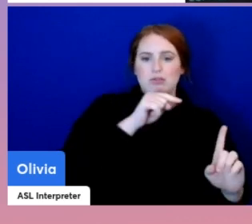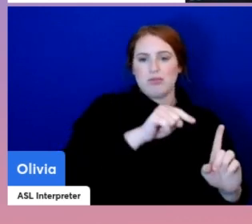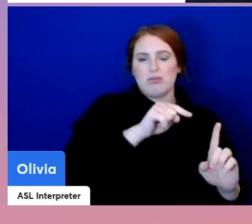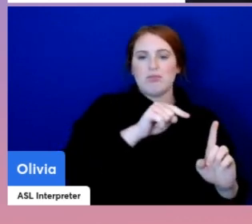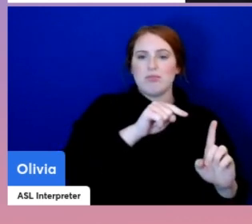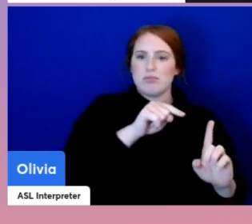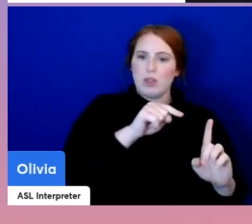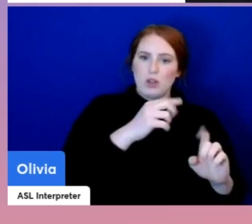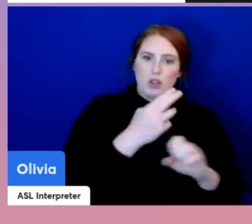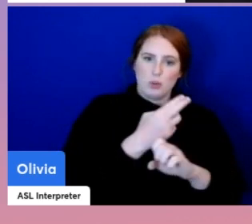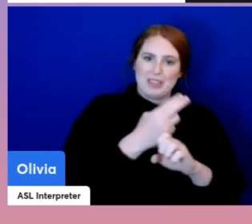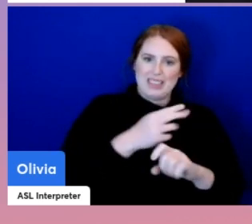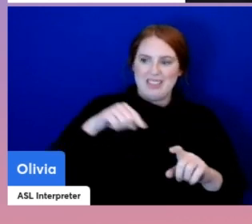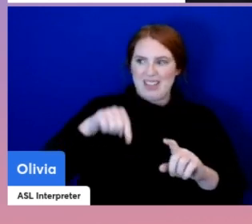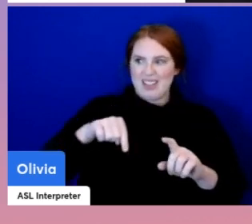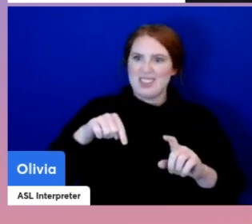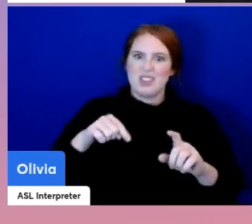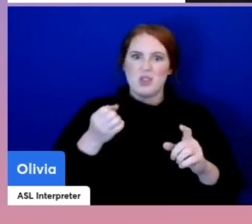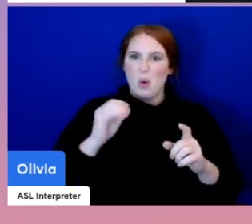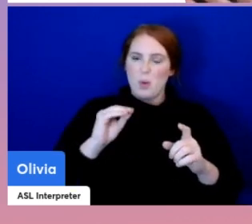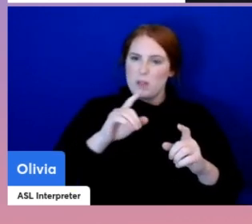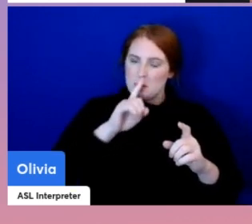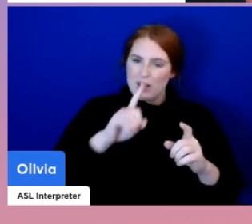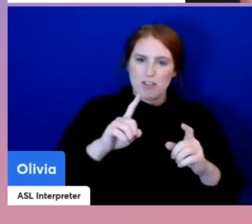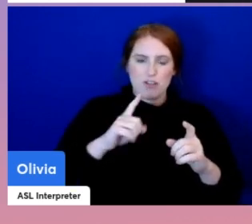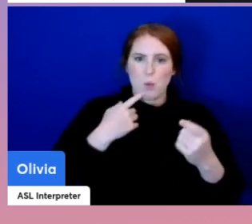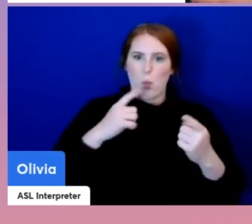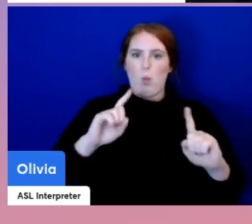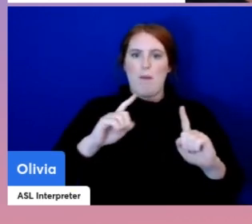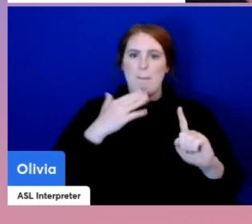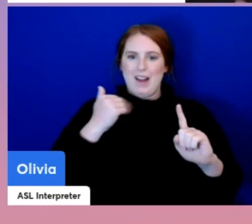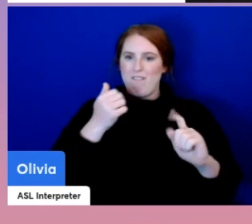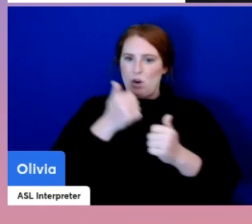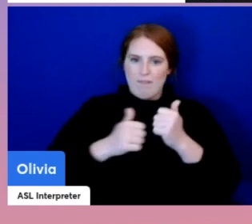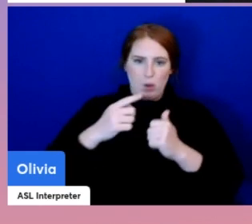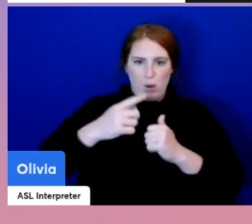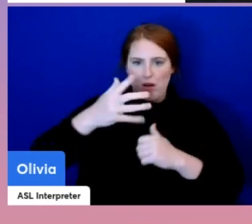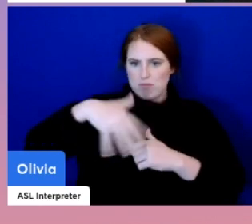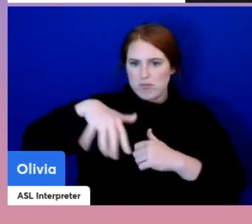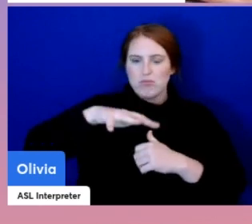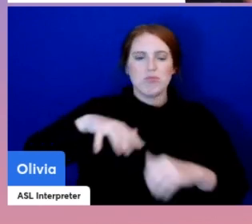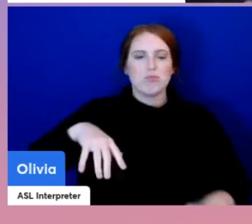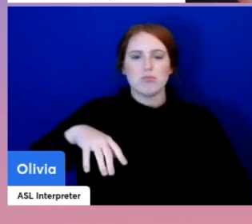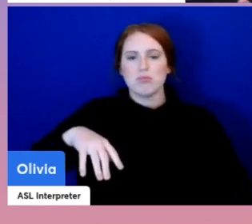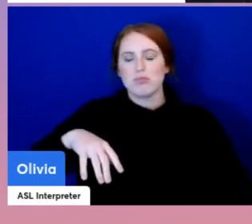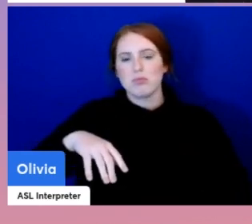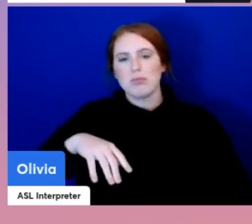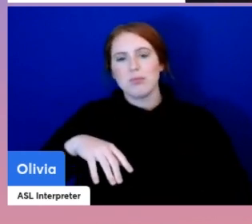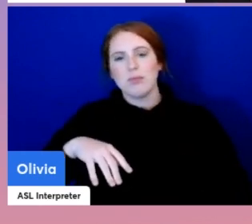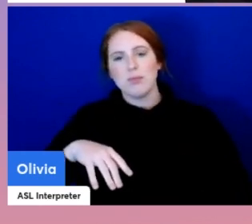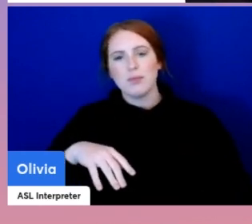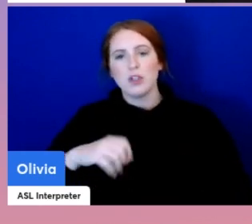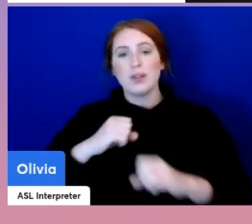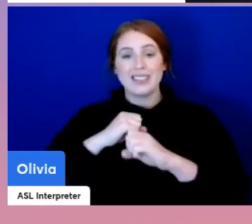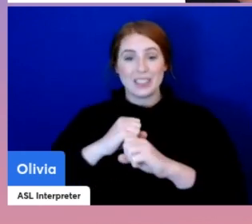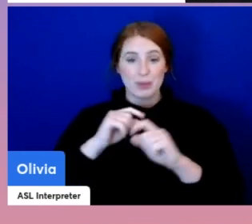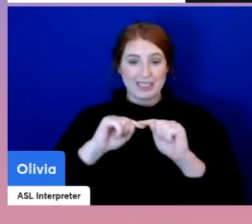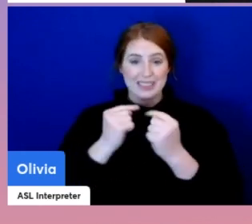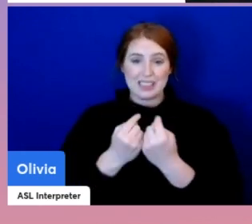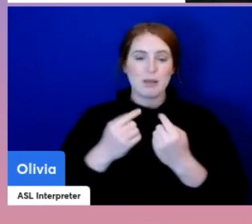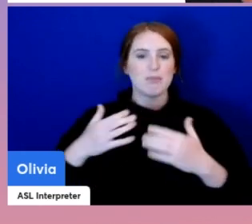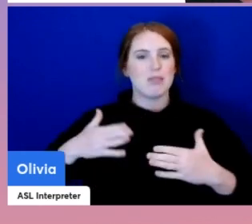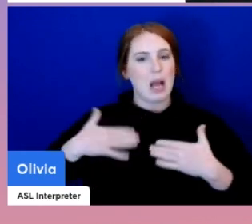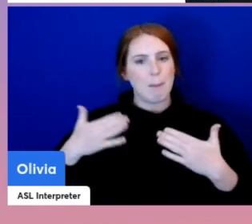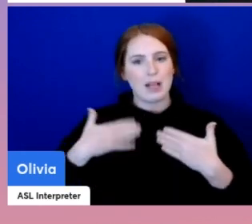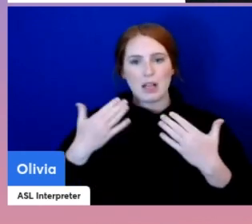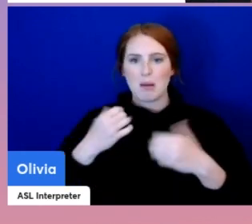process. Looking back at our new team structure, our security team is happily producing artifacts, and they're being consumed by developers who are